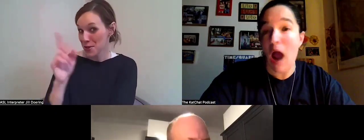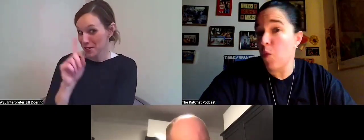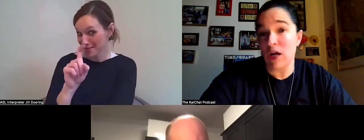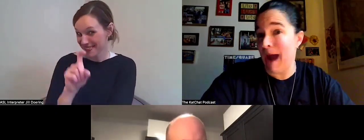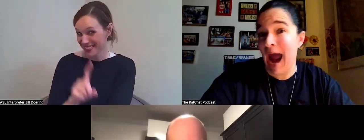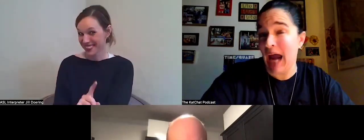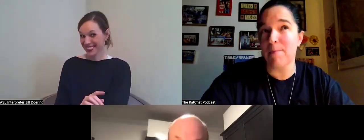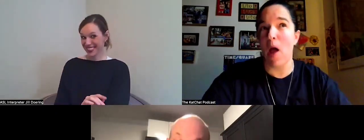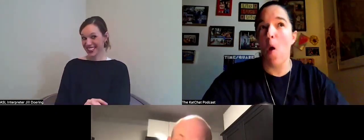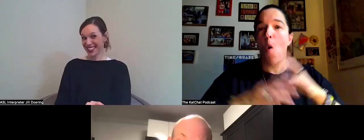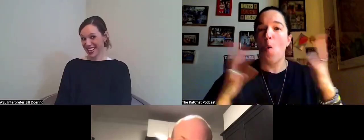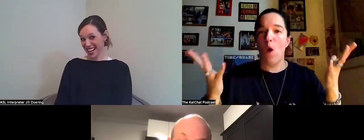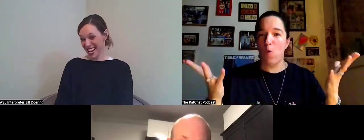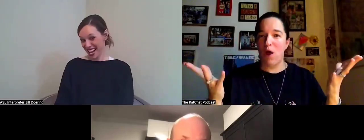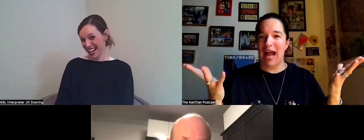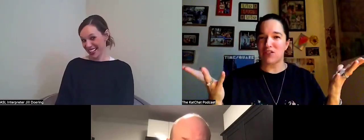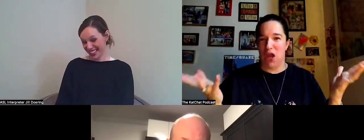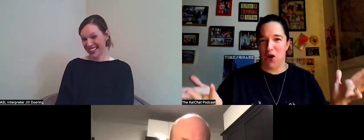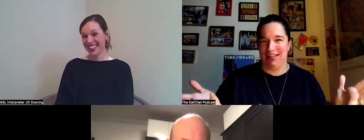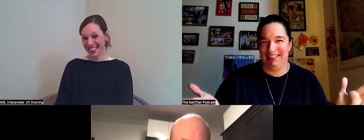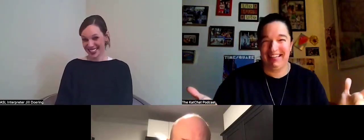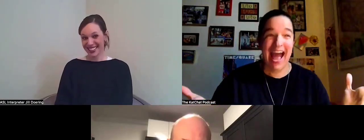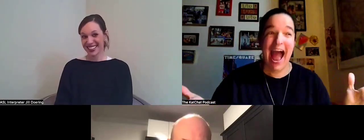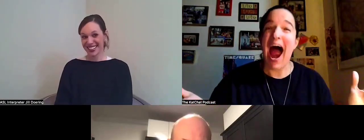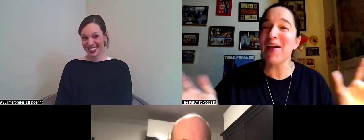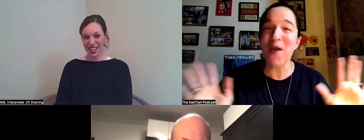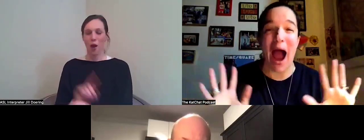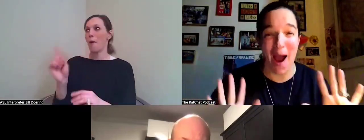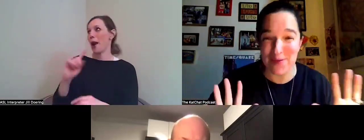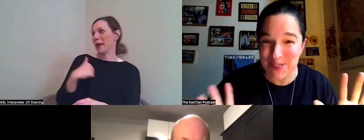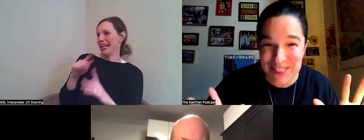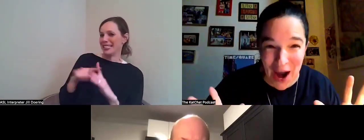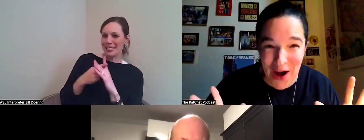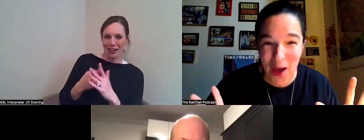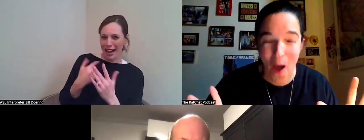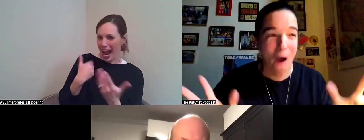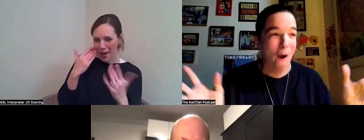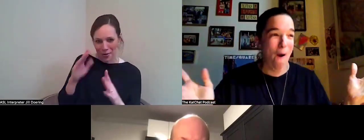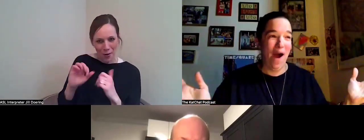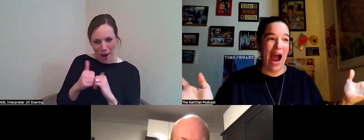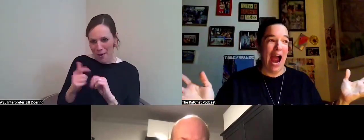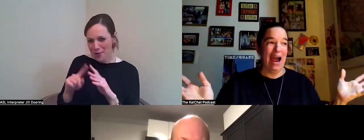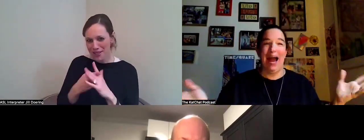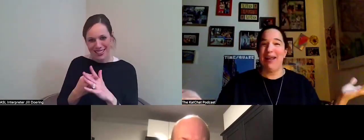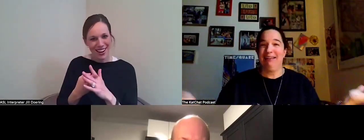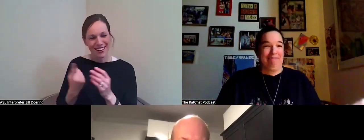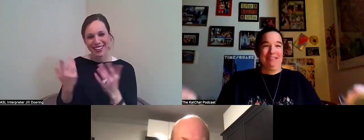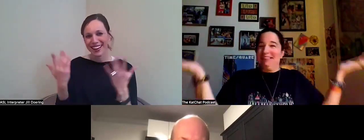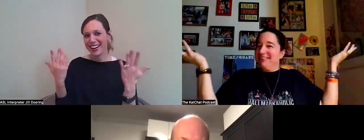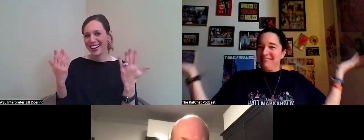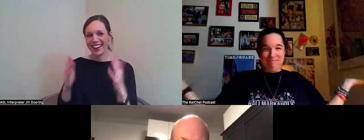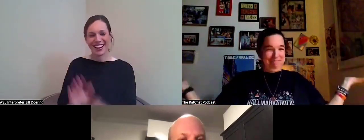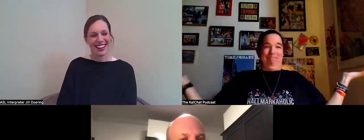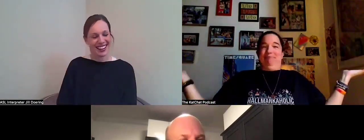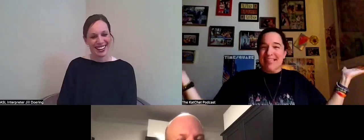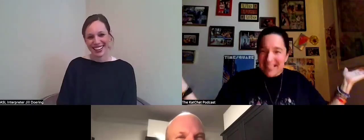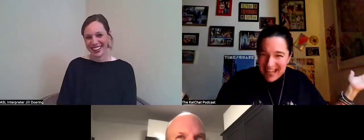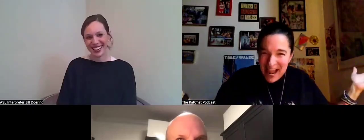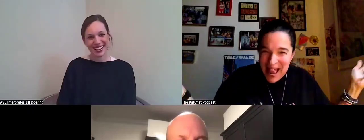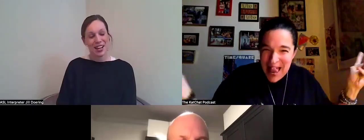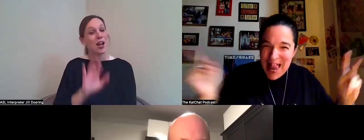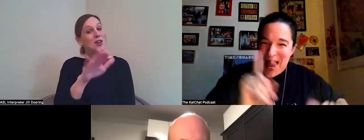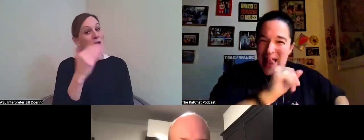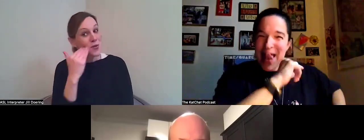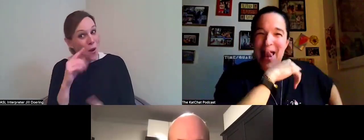You could I learn wouldn't mind, but where I start. I don't know how to start. Or You know